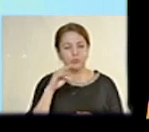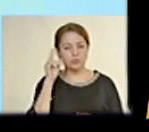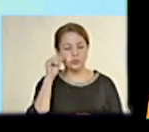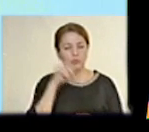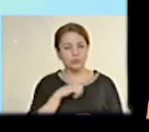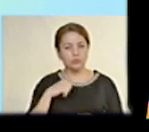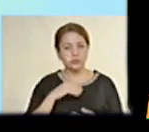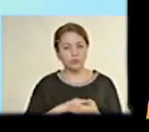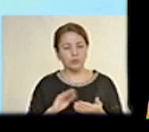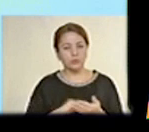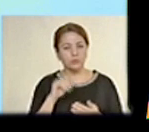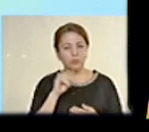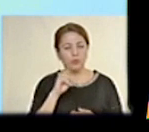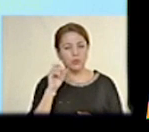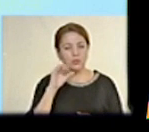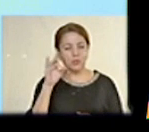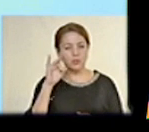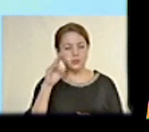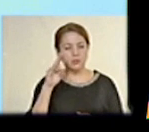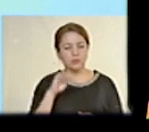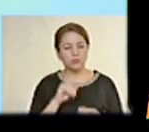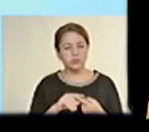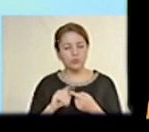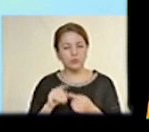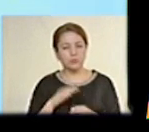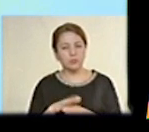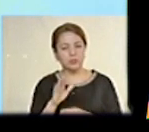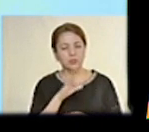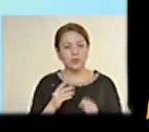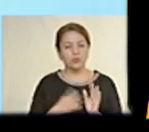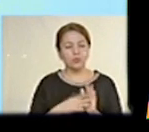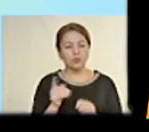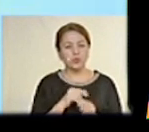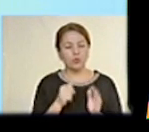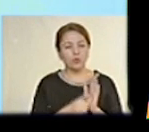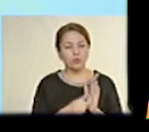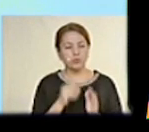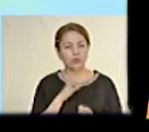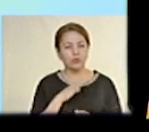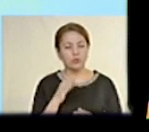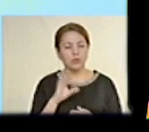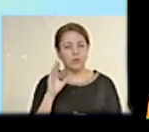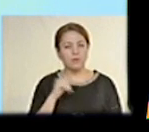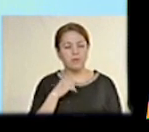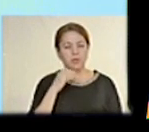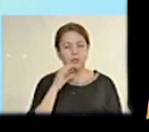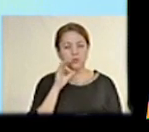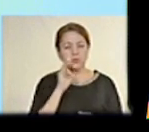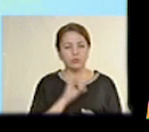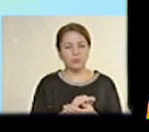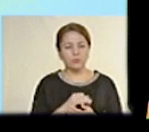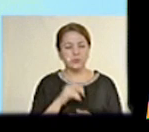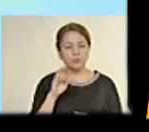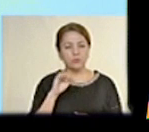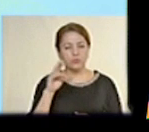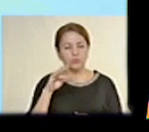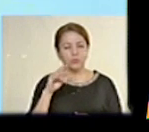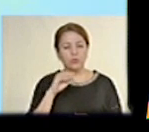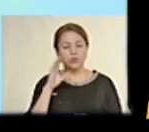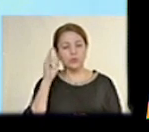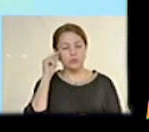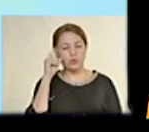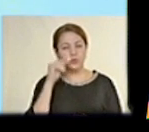yozib, mana bu kasrlarni qo'shganimizda 9 dan 6 ni hosil bo'lyapti. Natijada butun sonni kasr